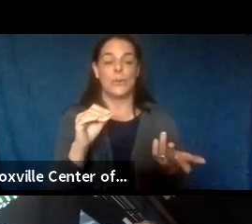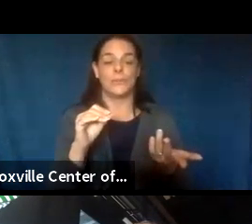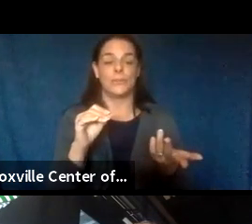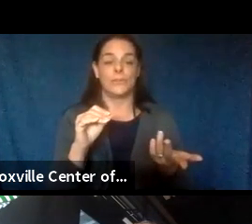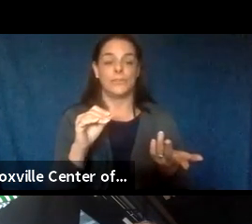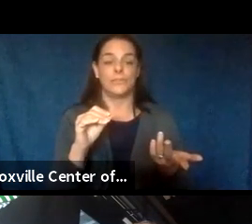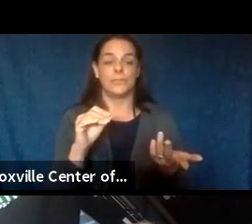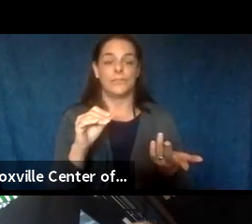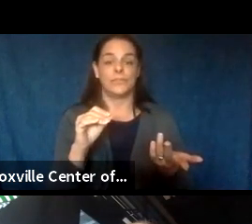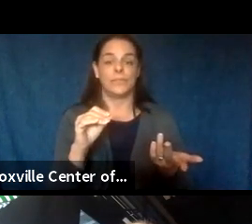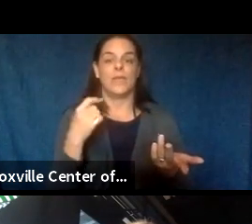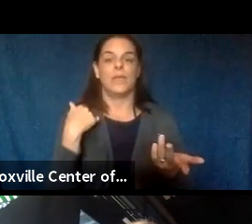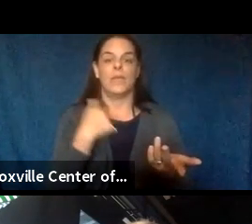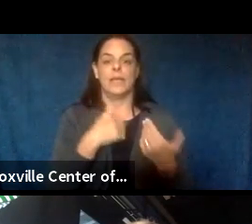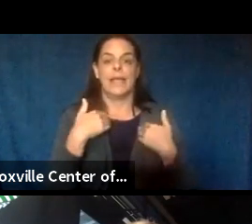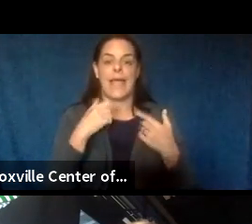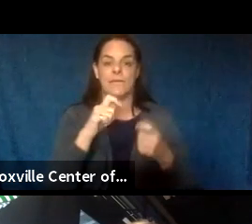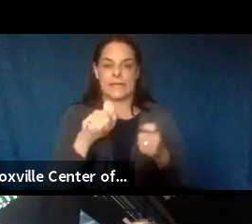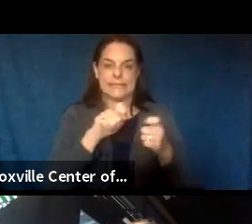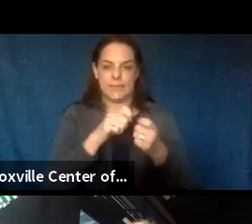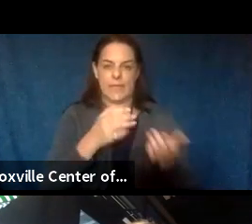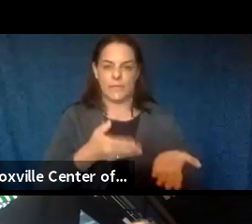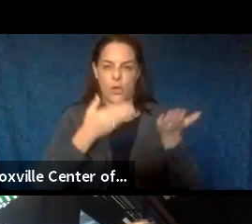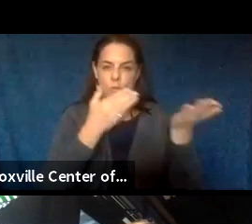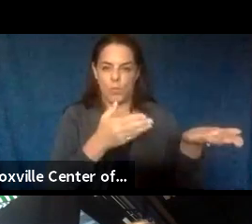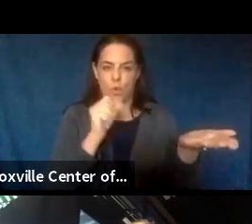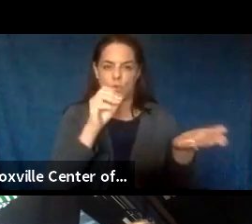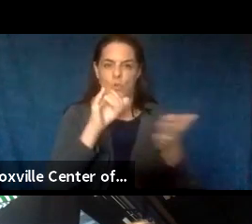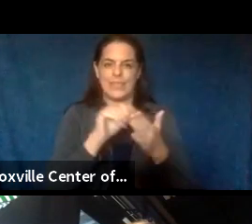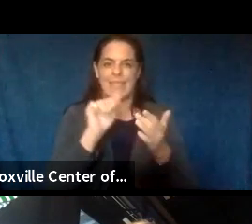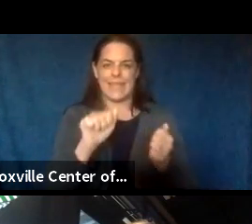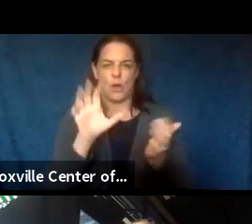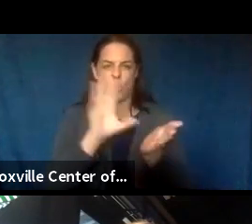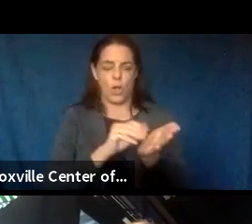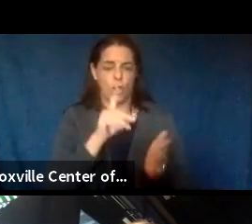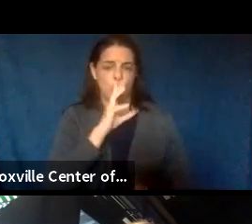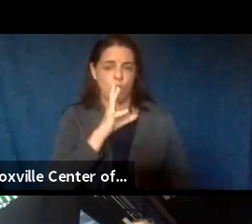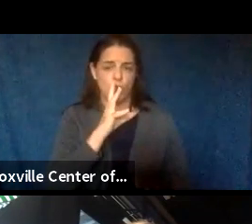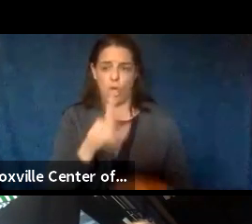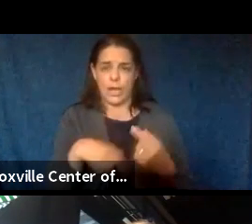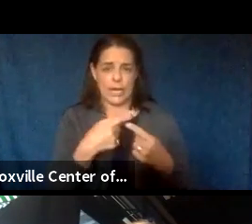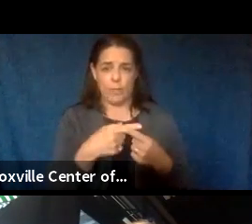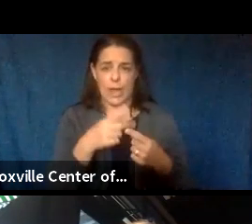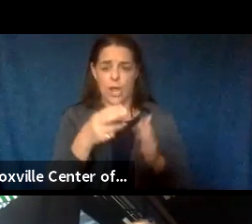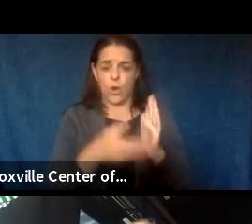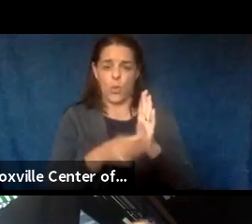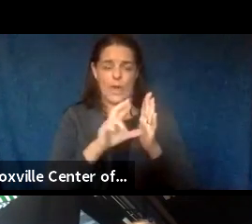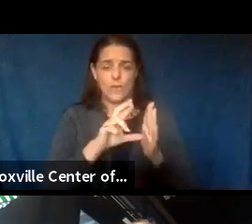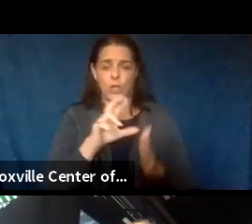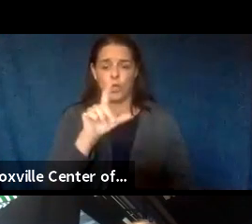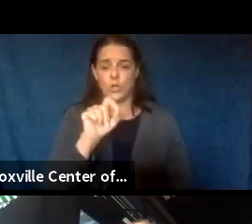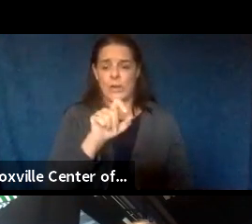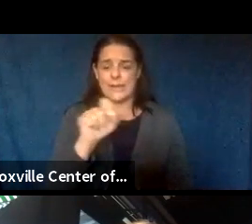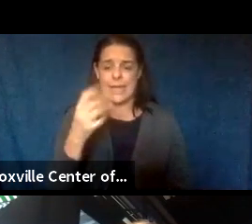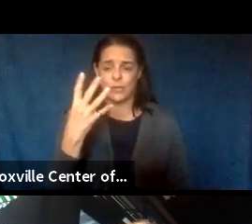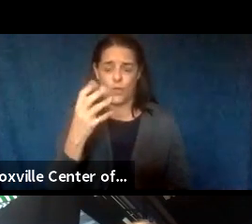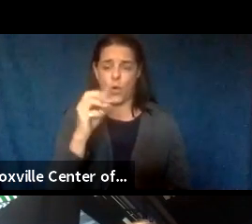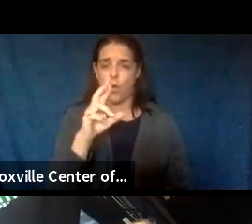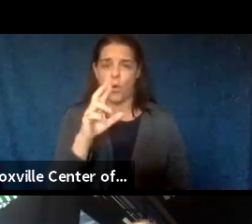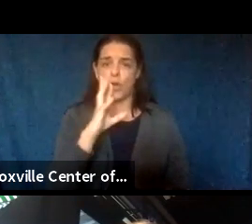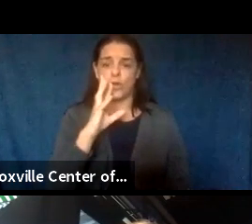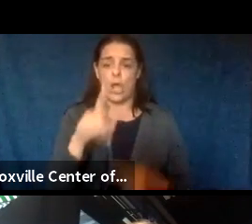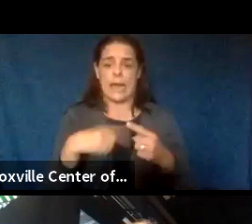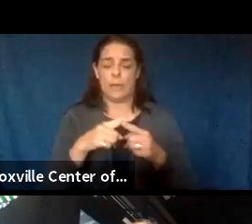Let's have a specific motion so that can be recorded. Are we talking about reviewing 20-4, or are we talking about